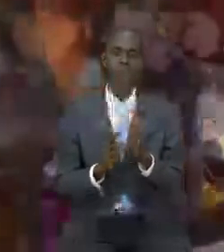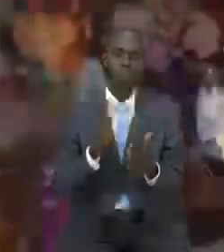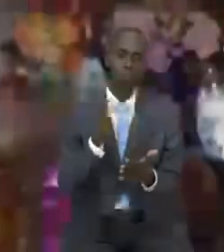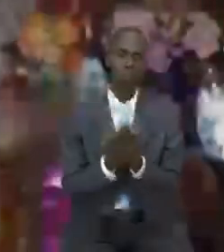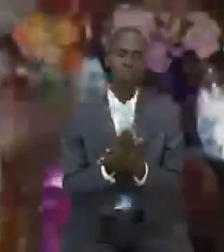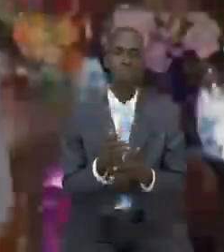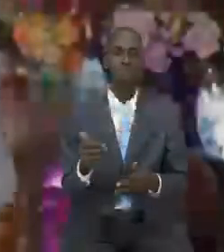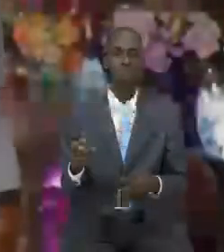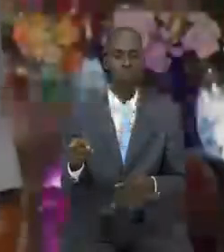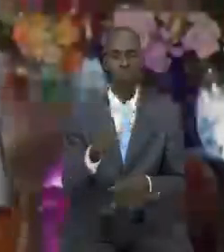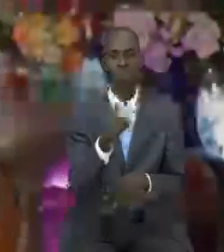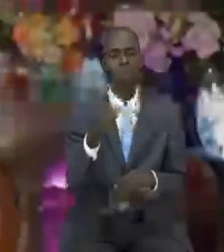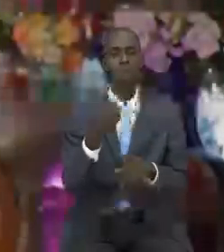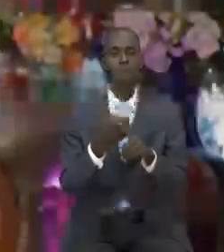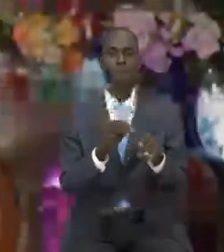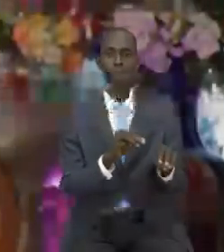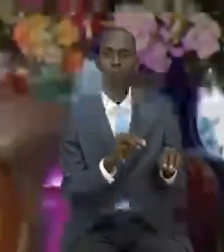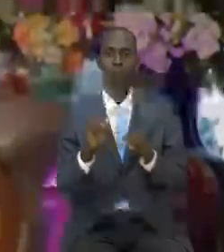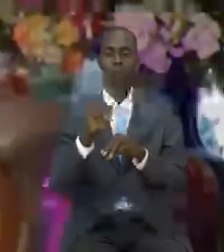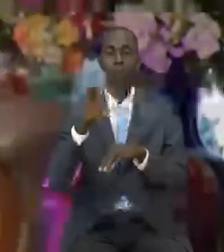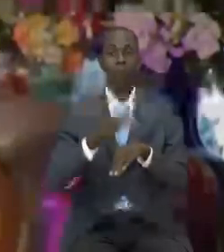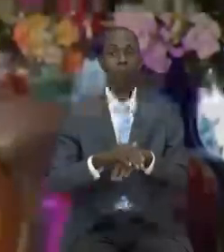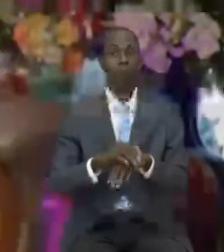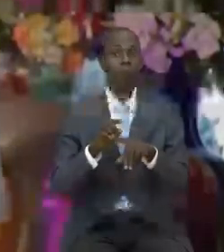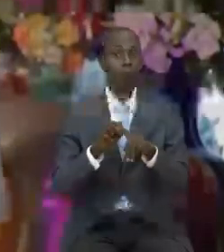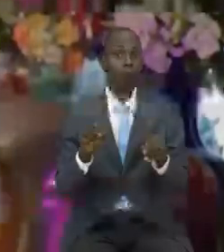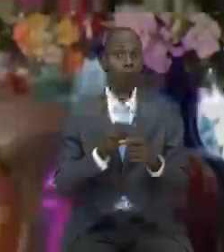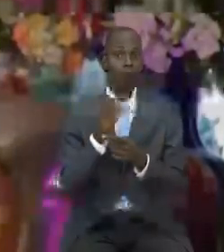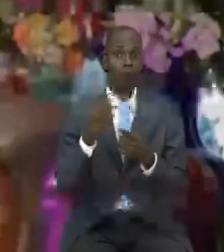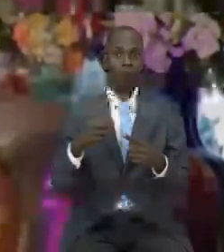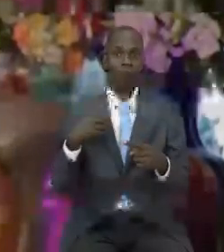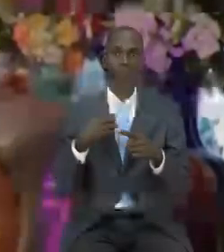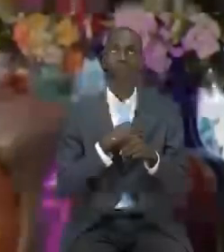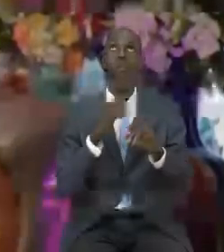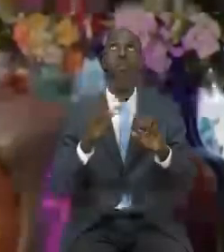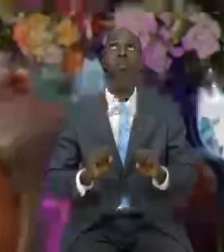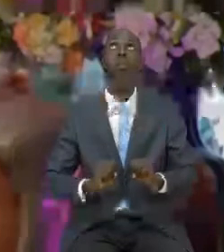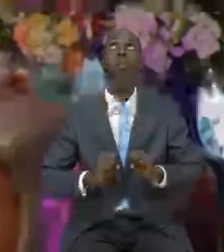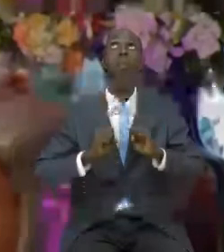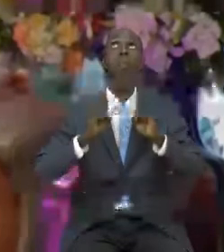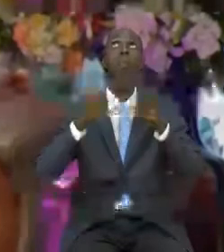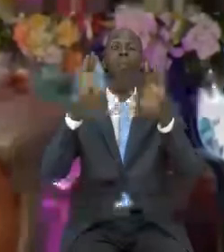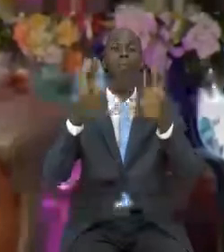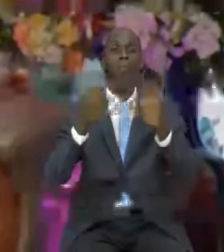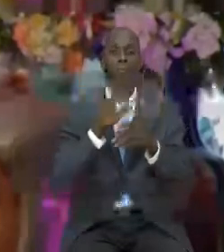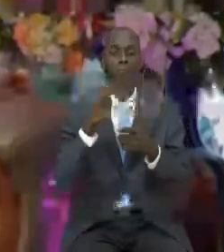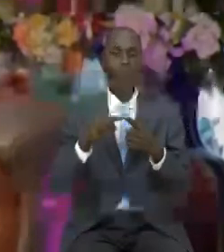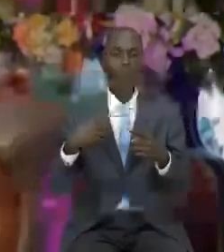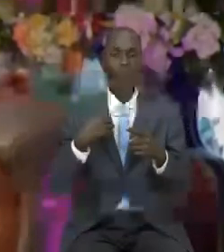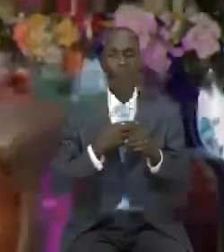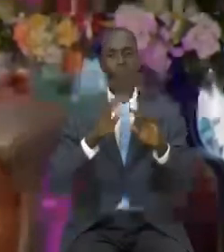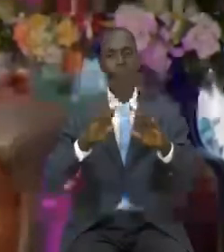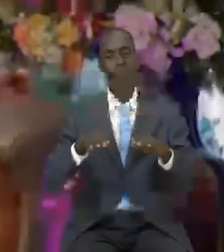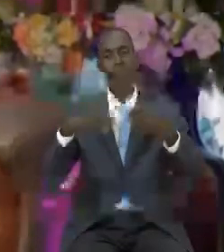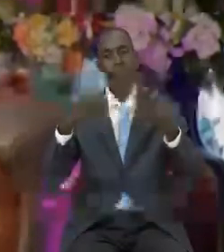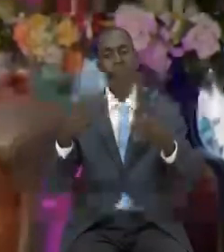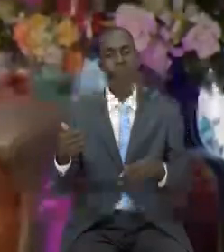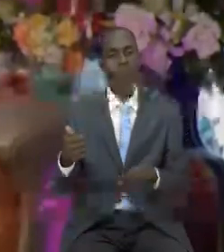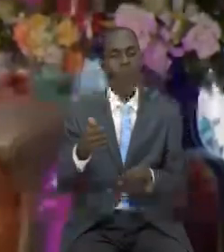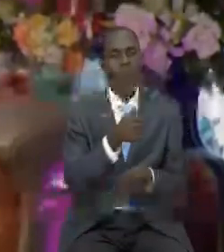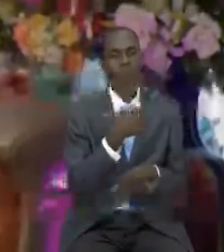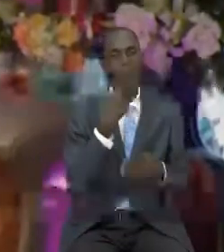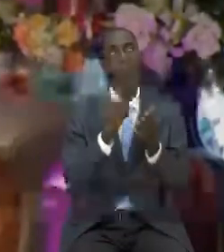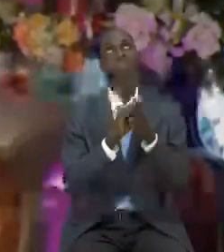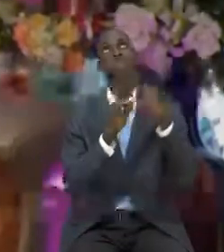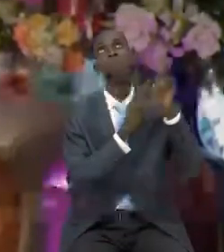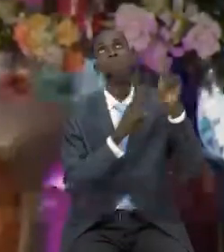from moving on. But when we surrender, when we submit, and we say, Lord,